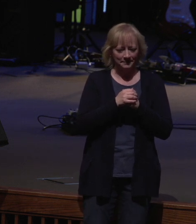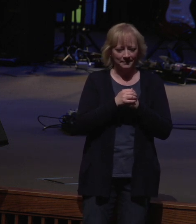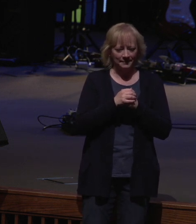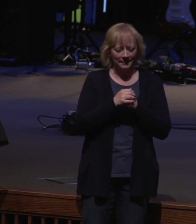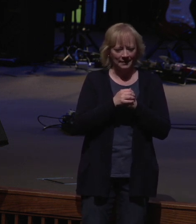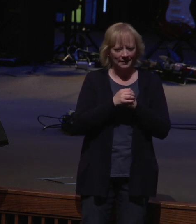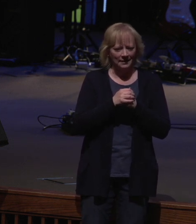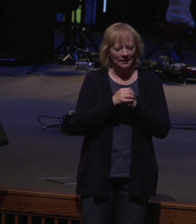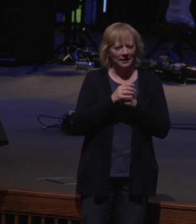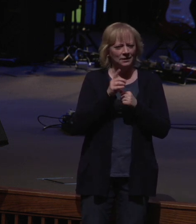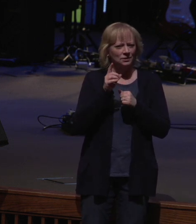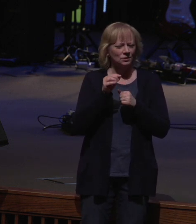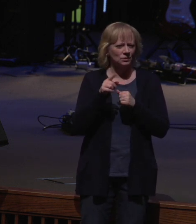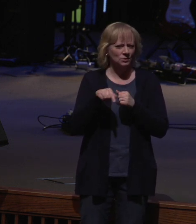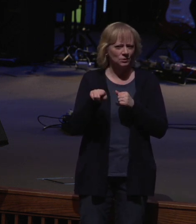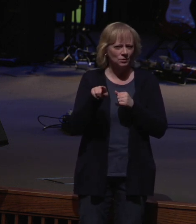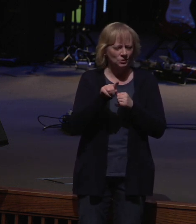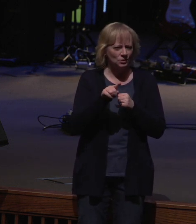And